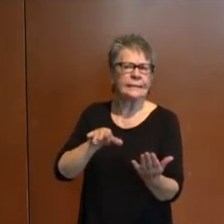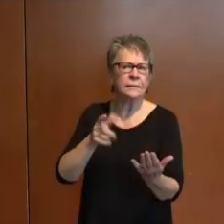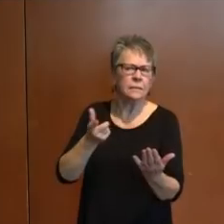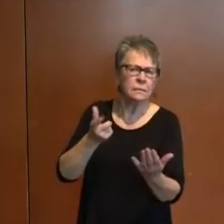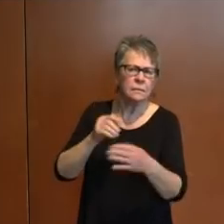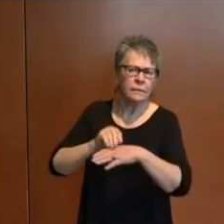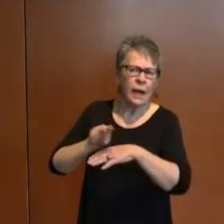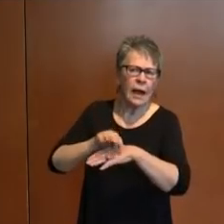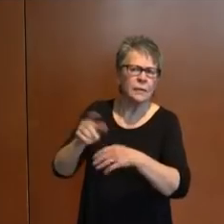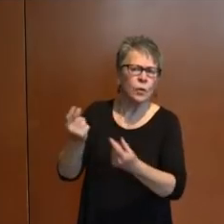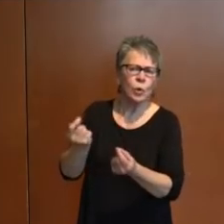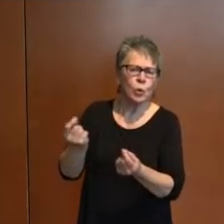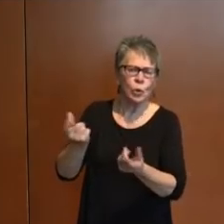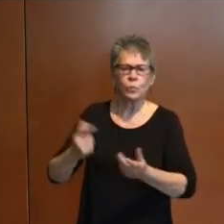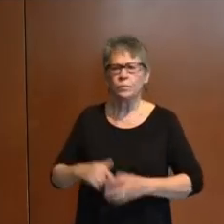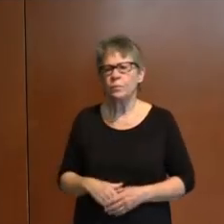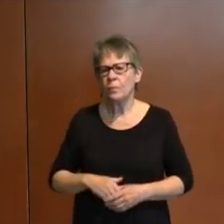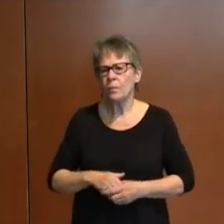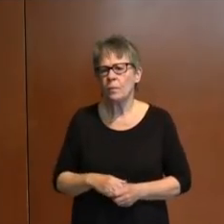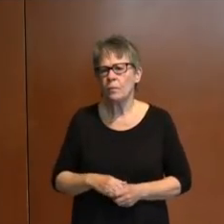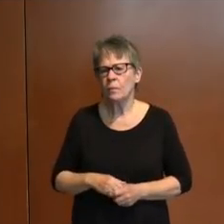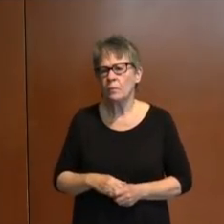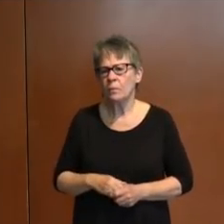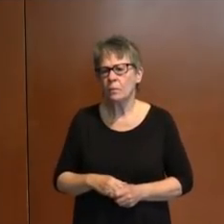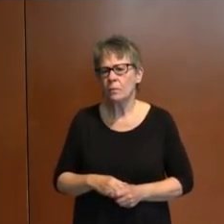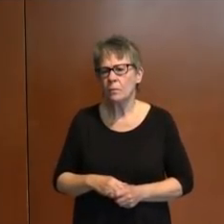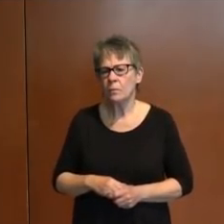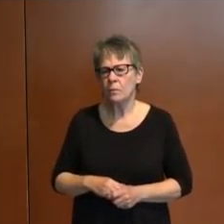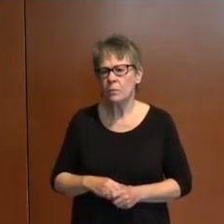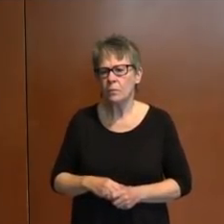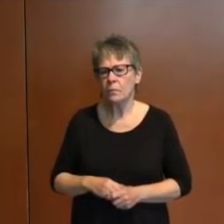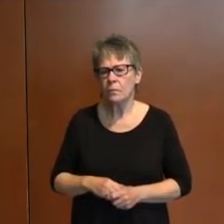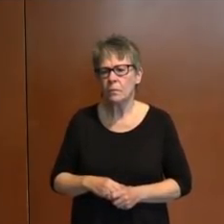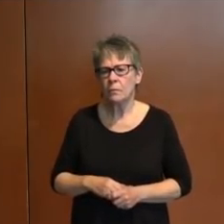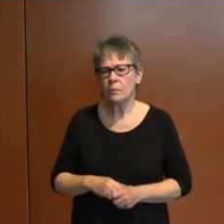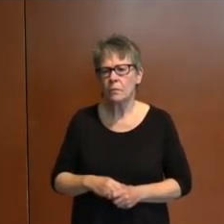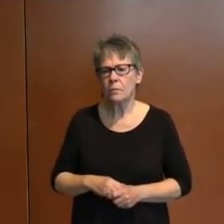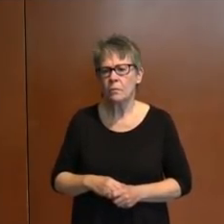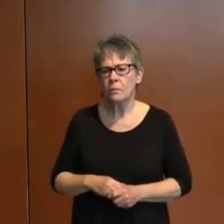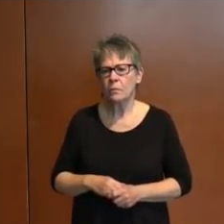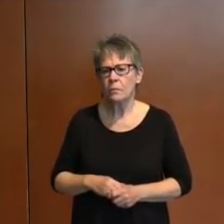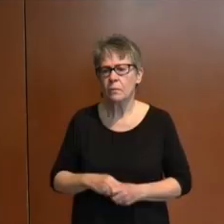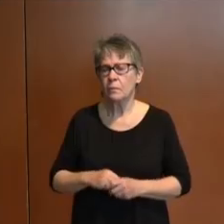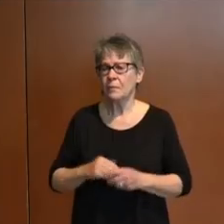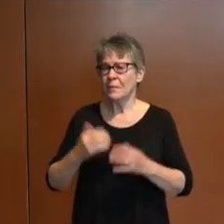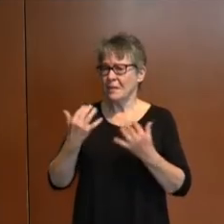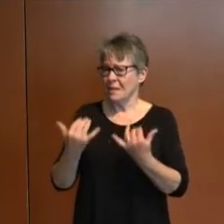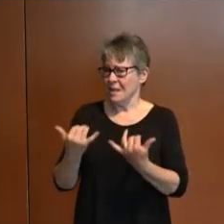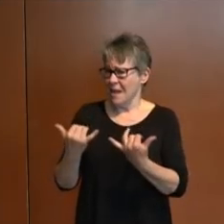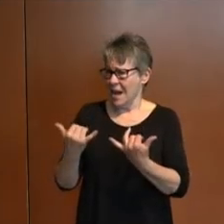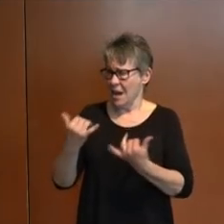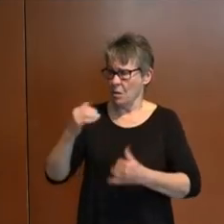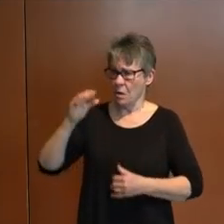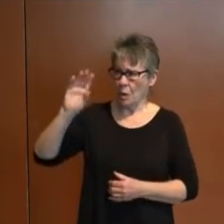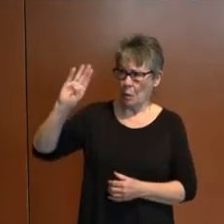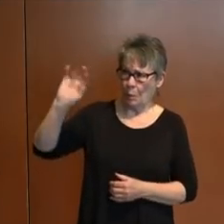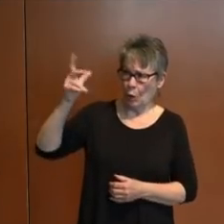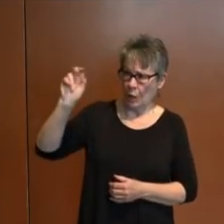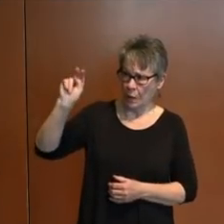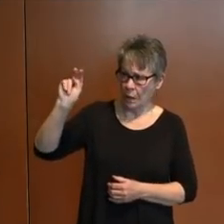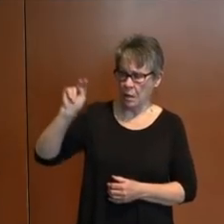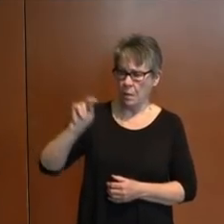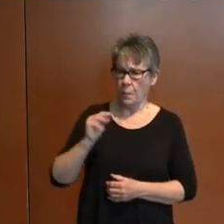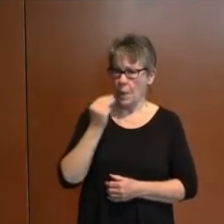for example, in Bergen and in Monmouth County. And with that information, we know that individuals